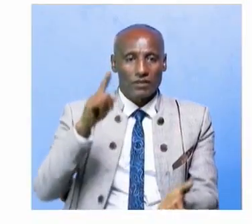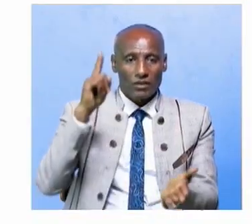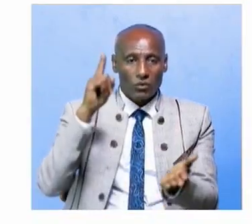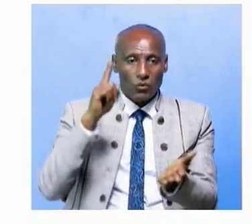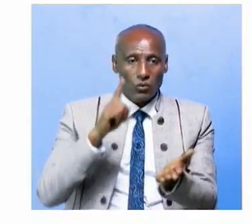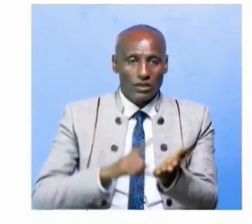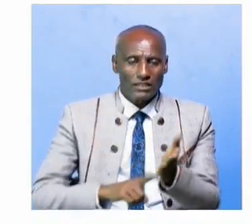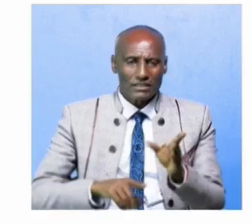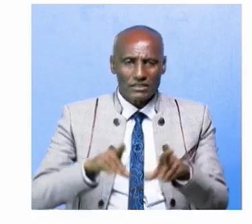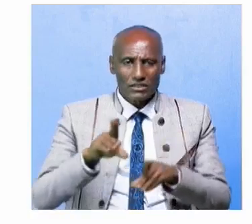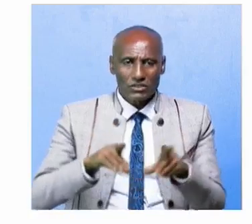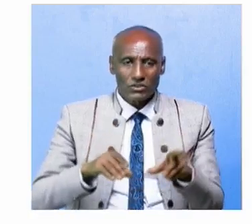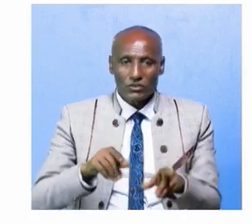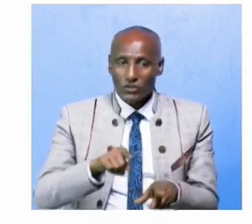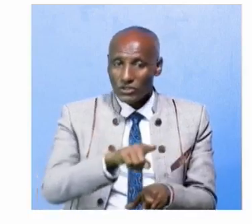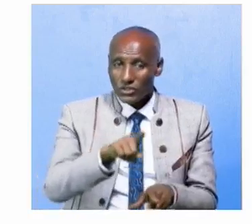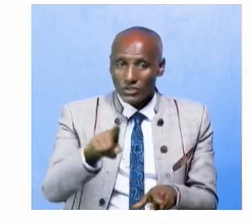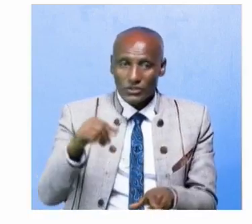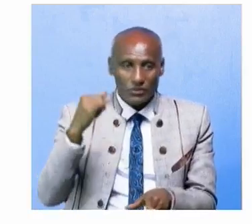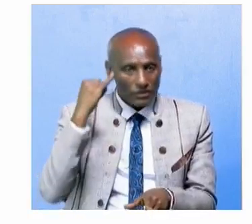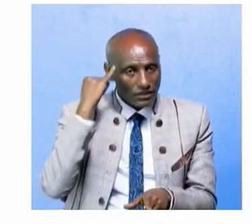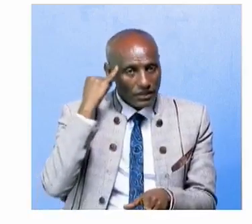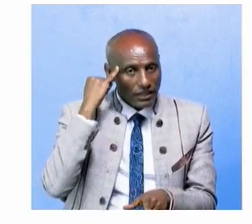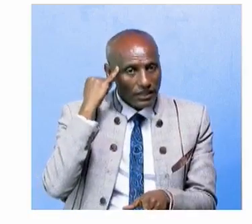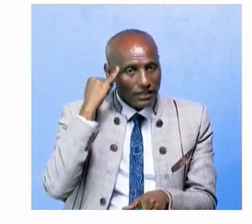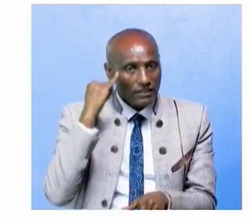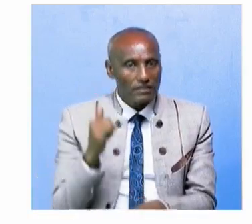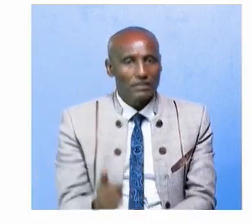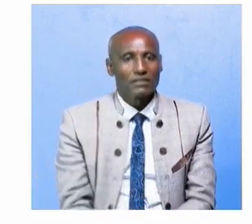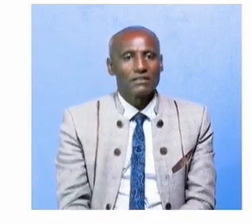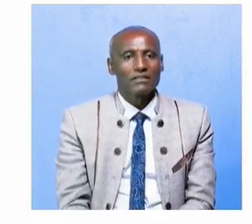what do you think